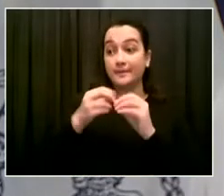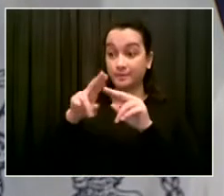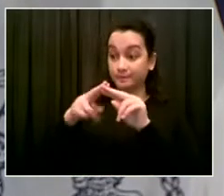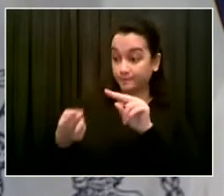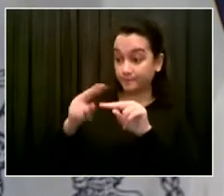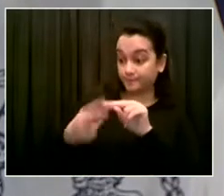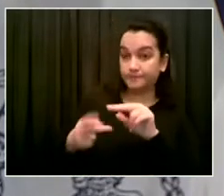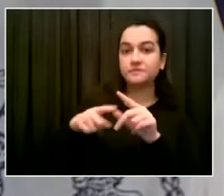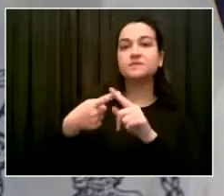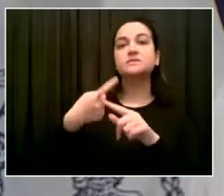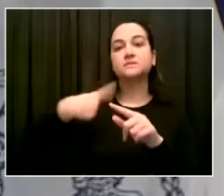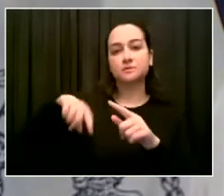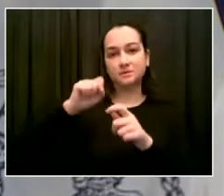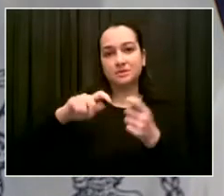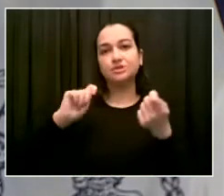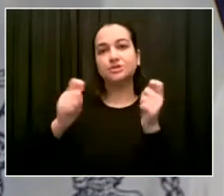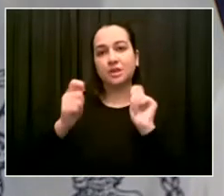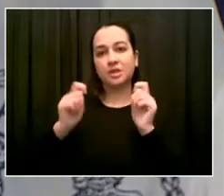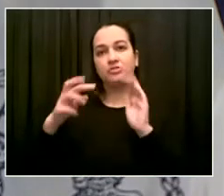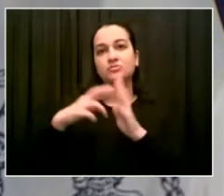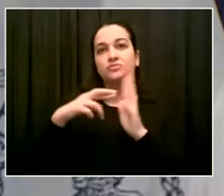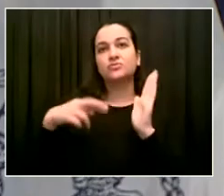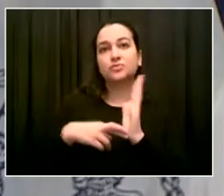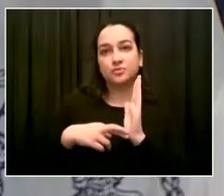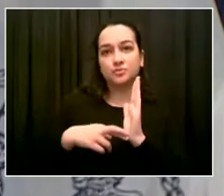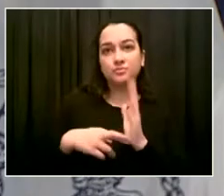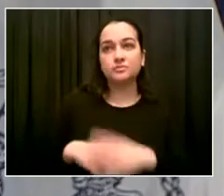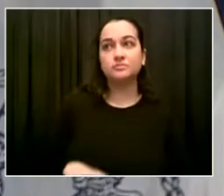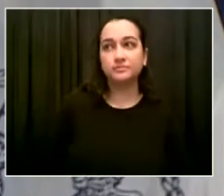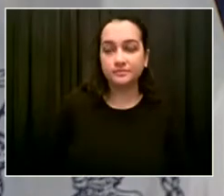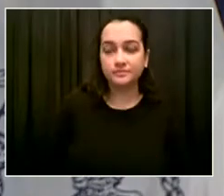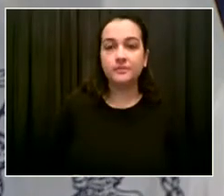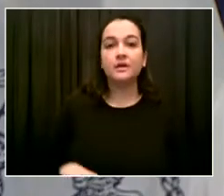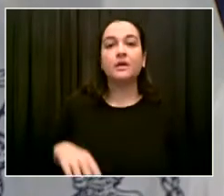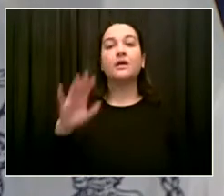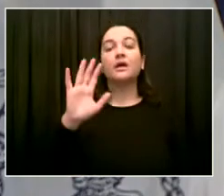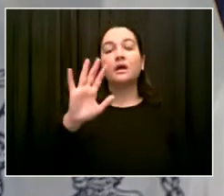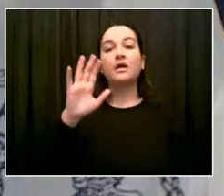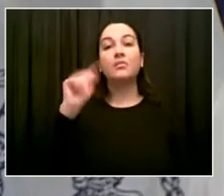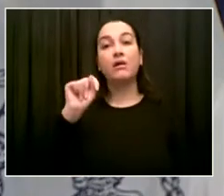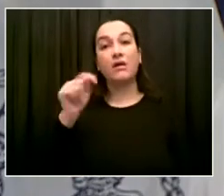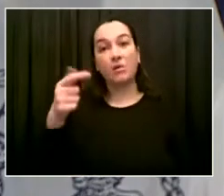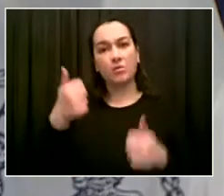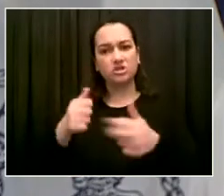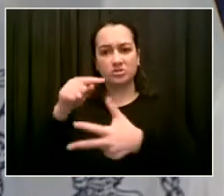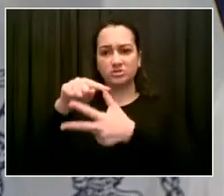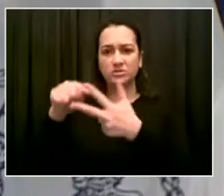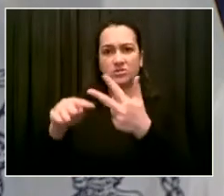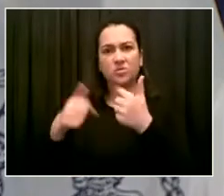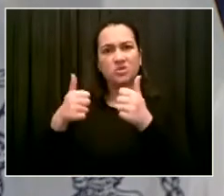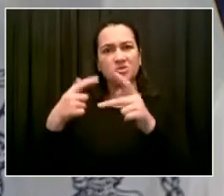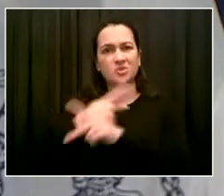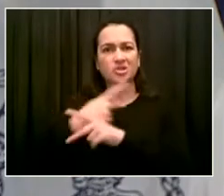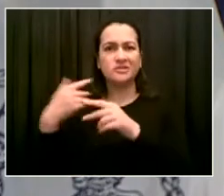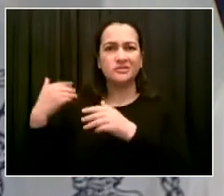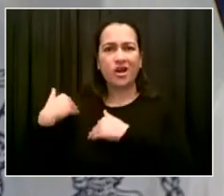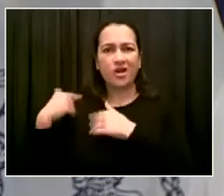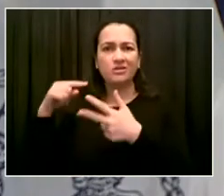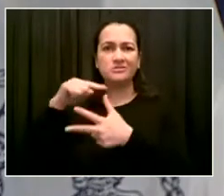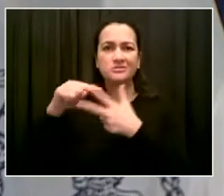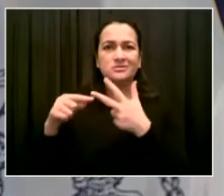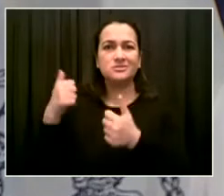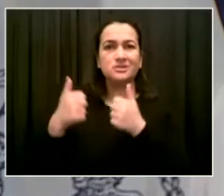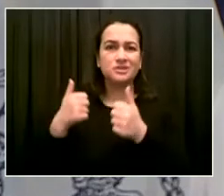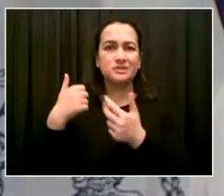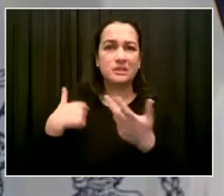cases to be overconfident once one is vaccinated. That's why we keep saying we want people to, at least through June, stick to